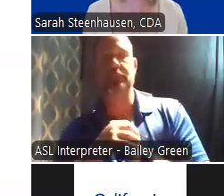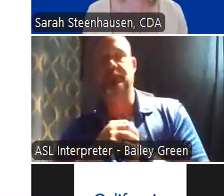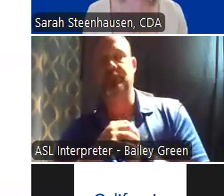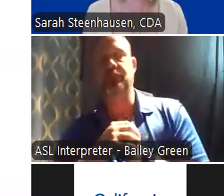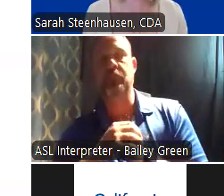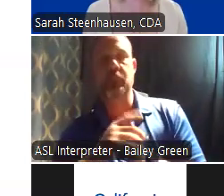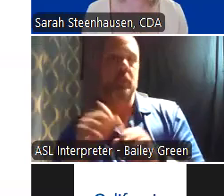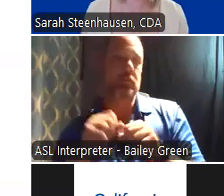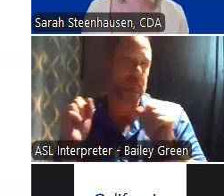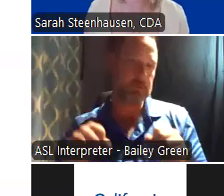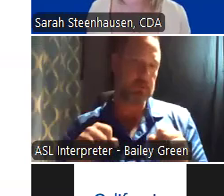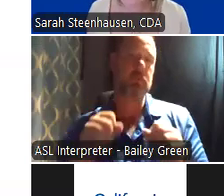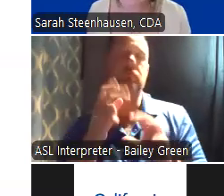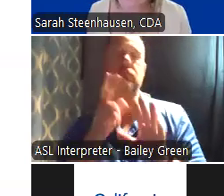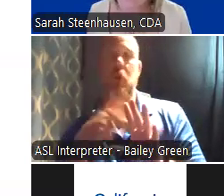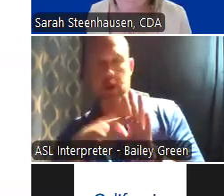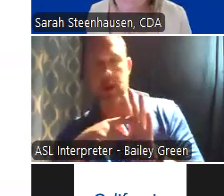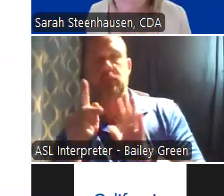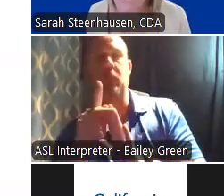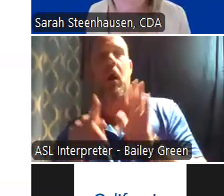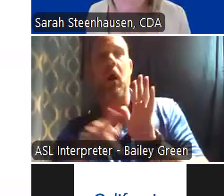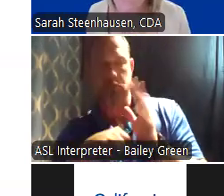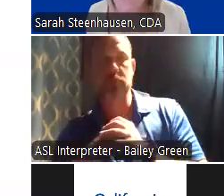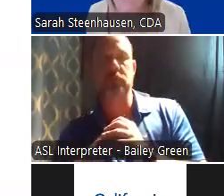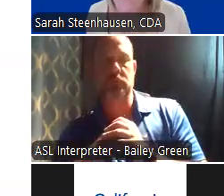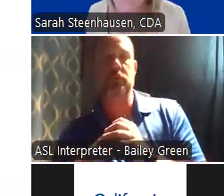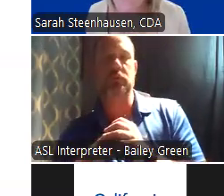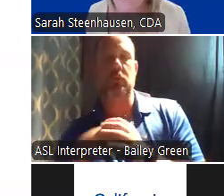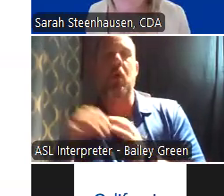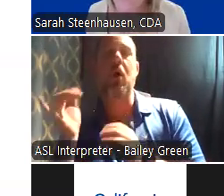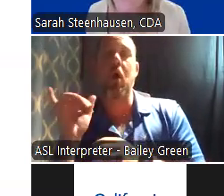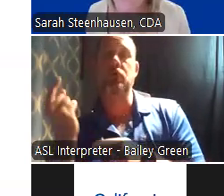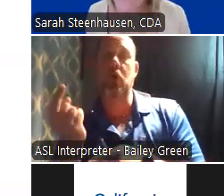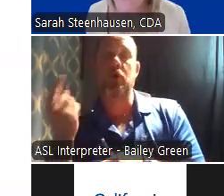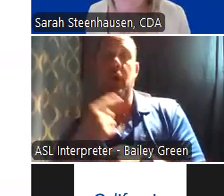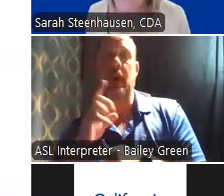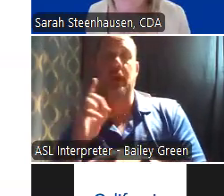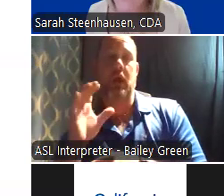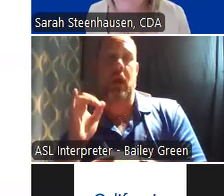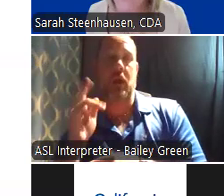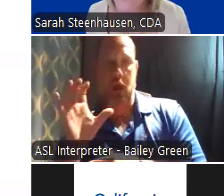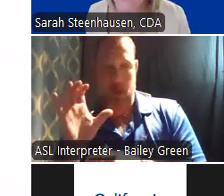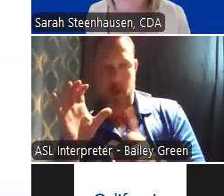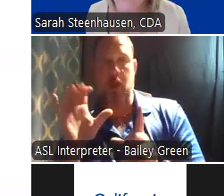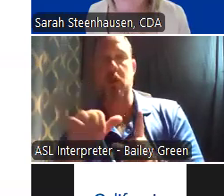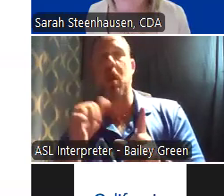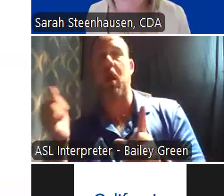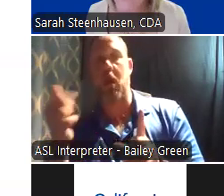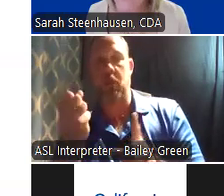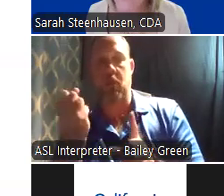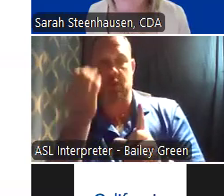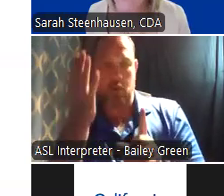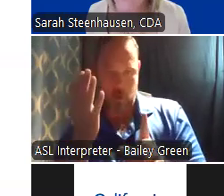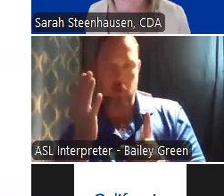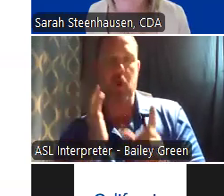with systems and programs and policies. This will be also the day that DACLAC, including other MPA stakeholder